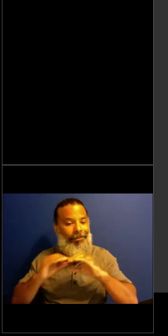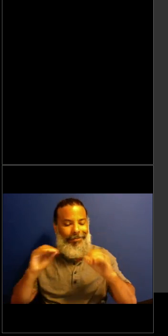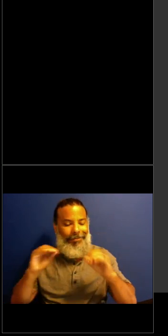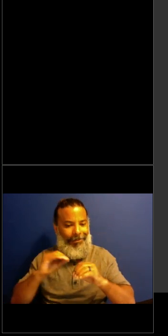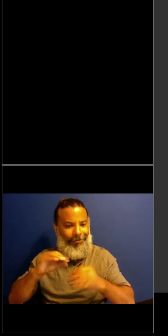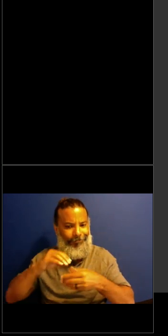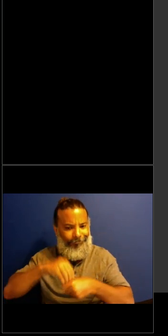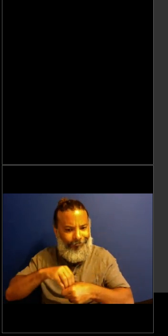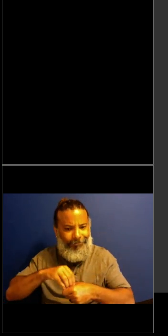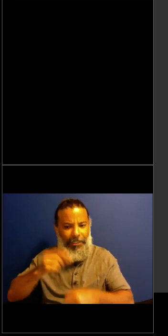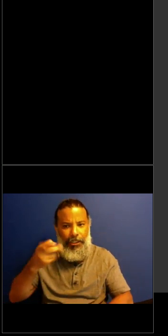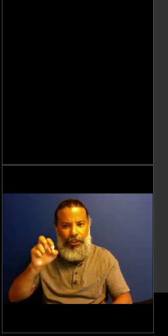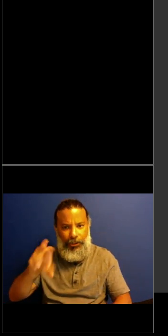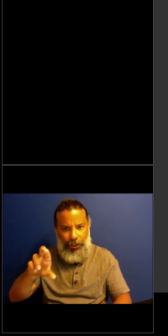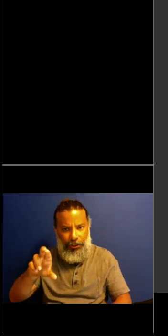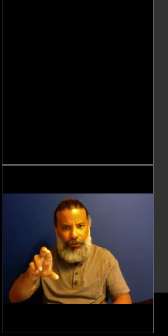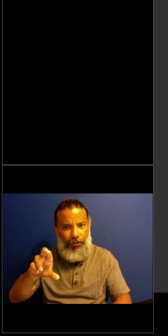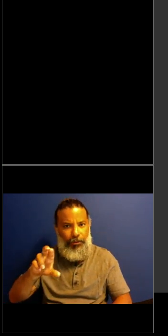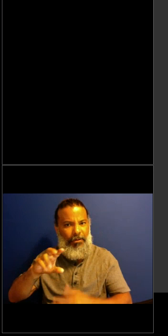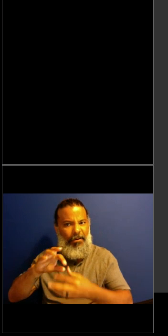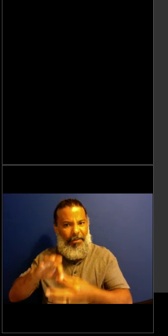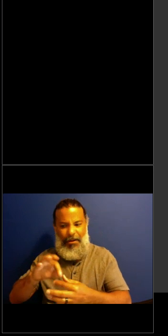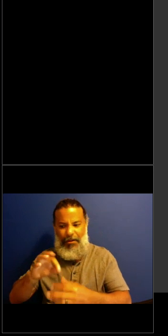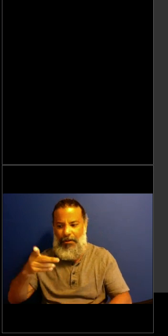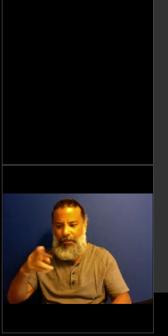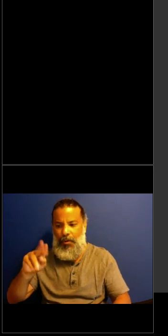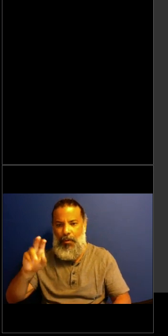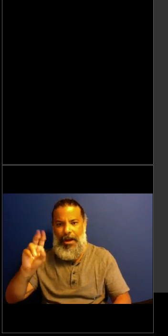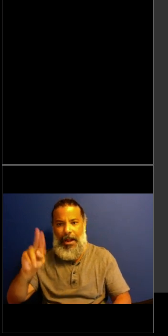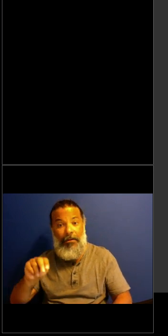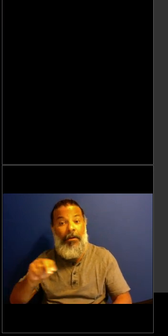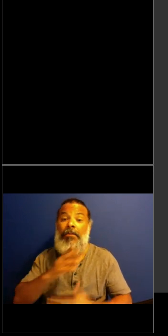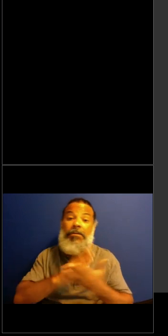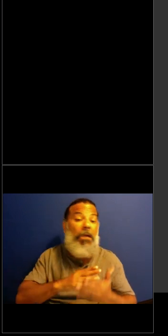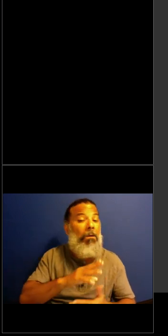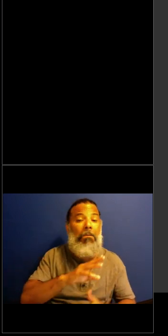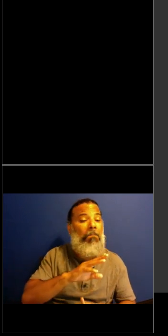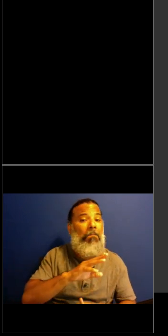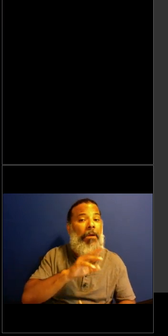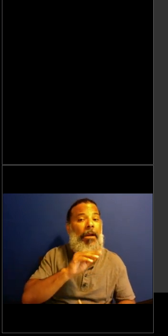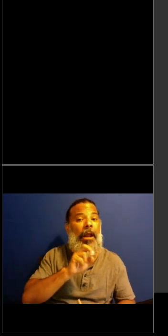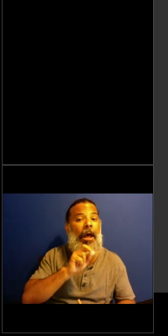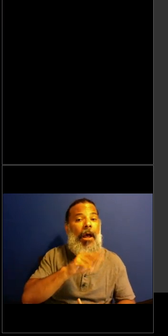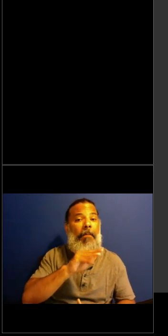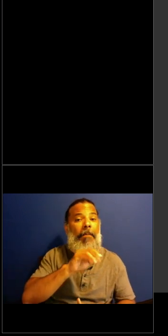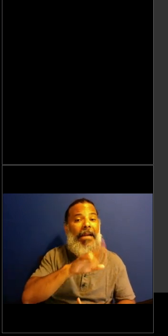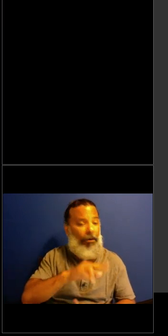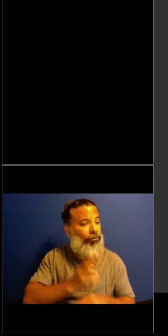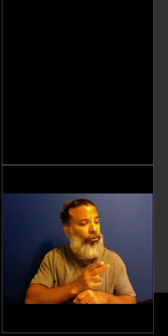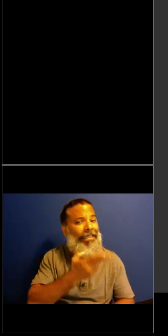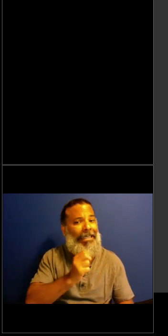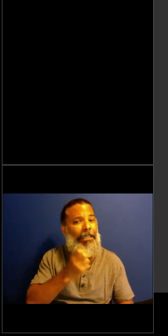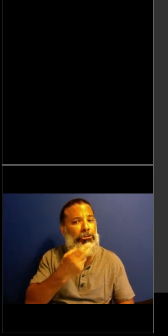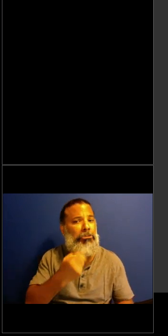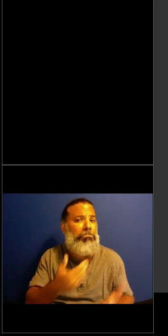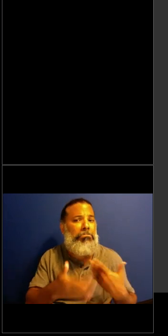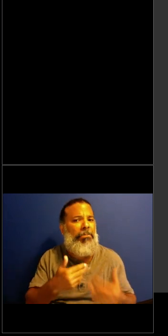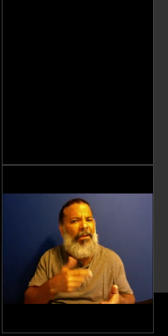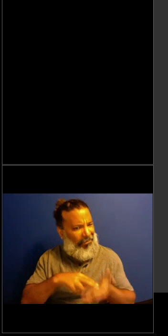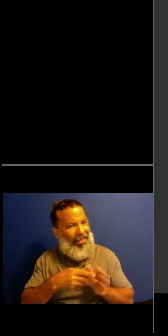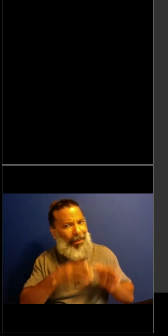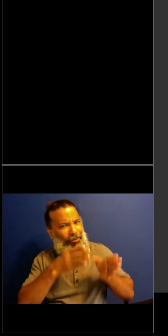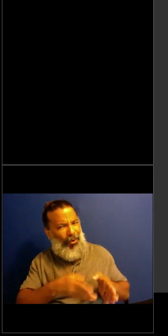gendered about pronouns themselves. So some non-binary people might use he, him, or might use she, her pronoun sets, and that doesn't actually make those